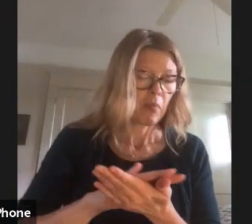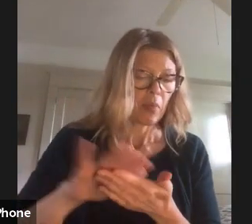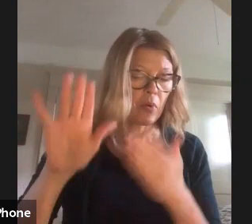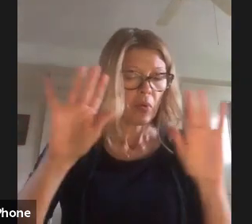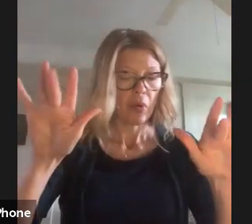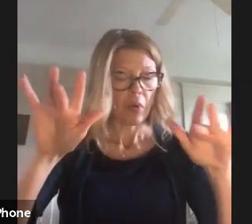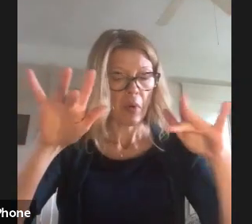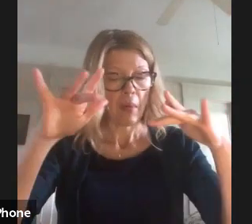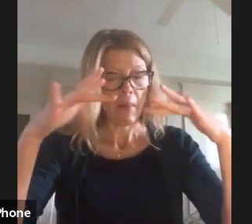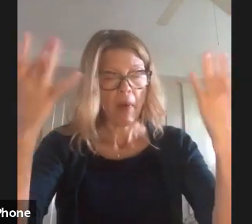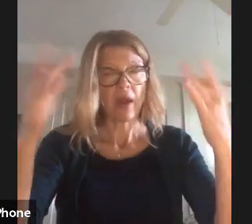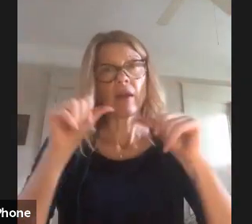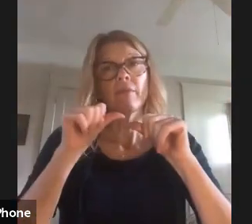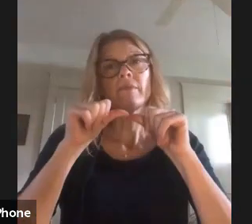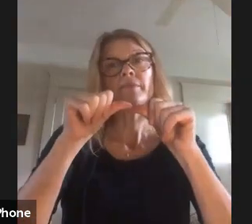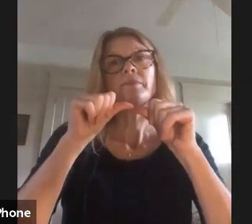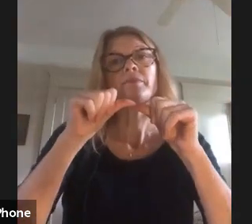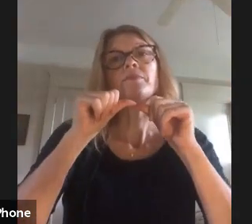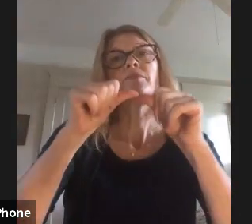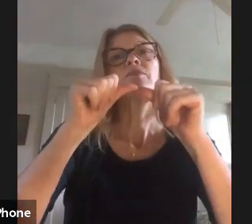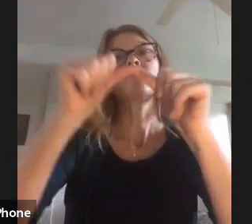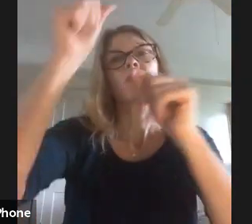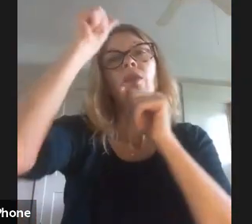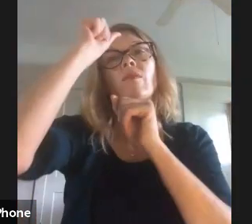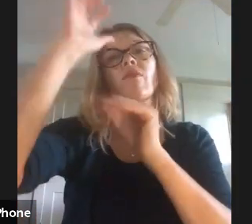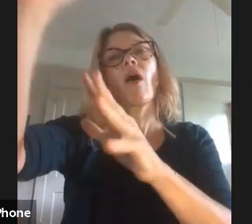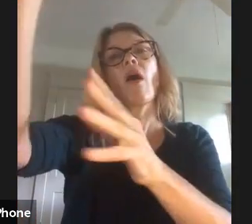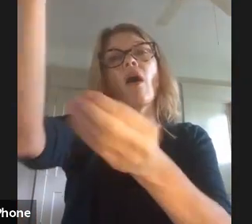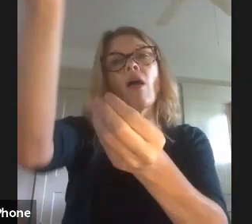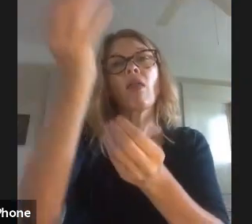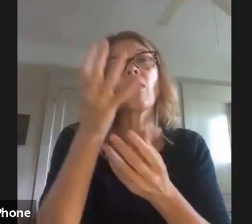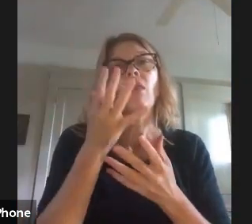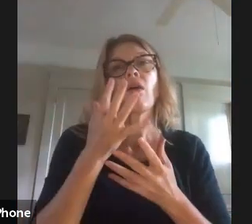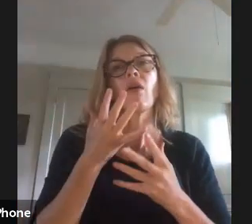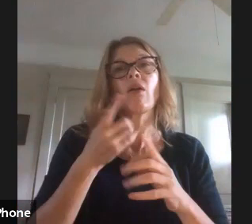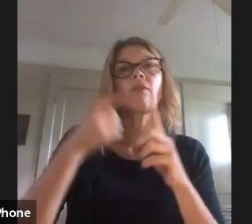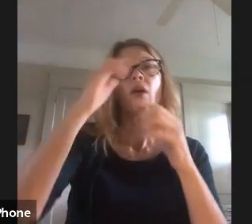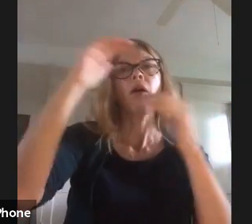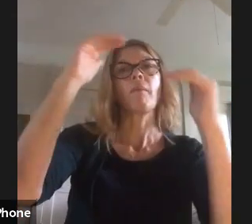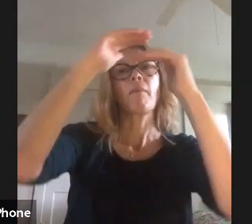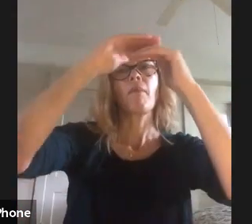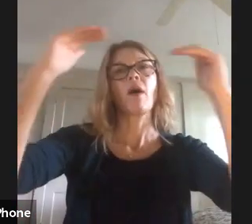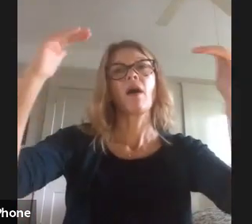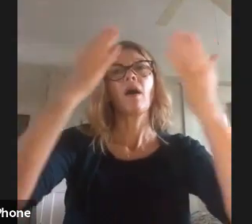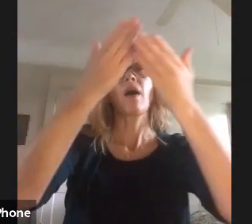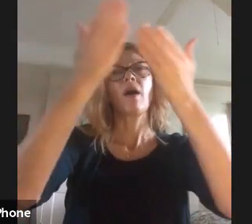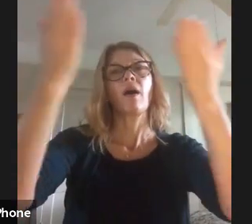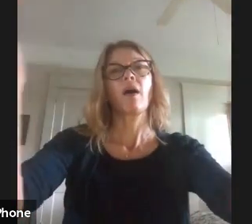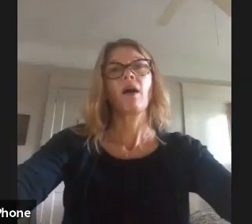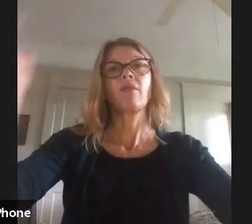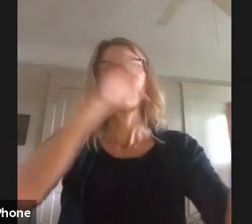the ever-living Father in heaven, O